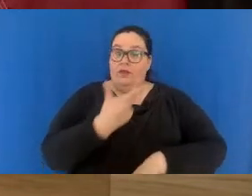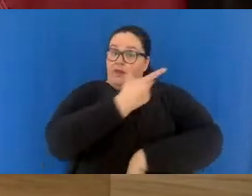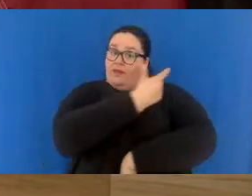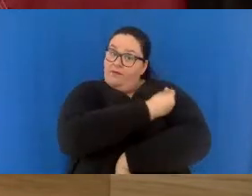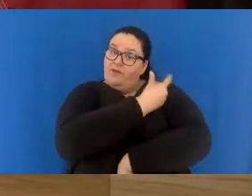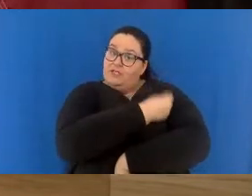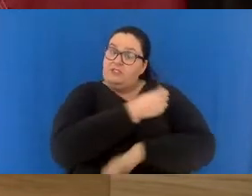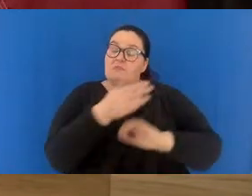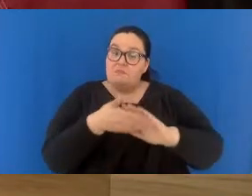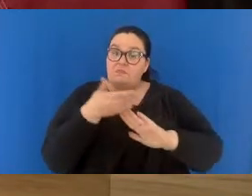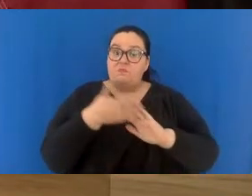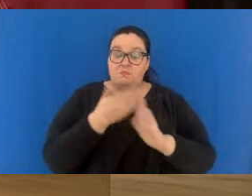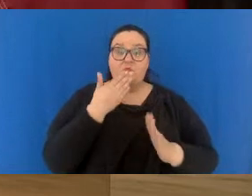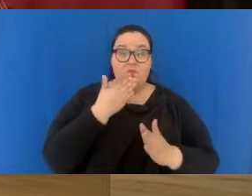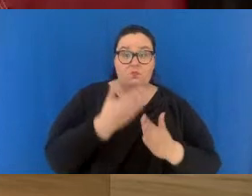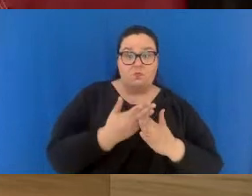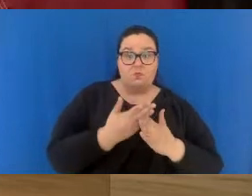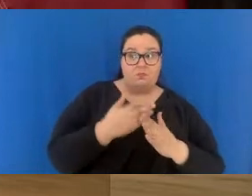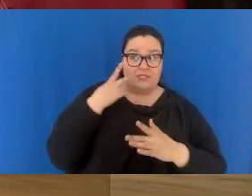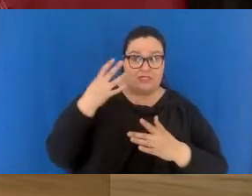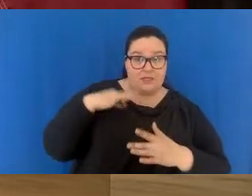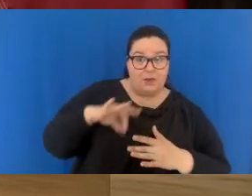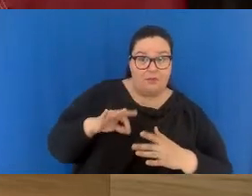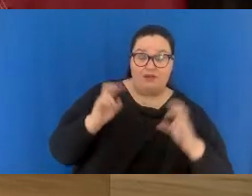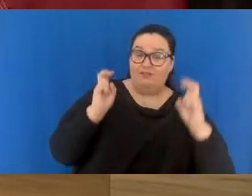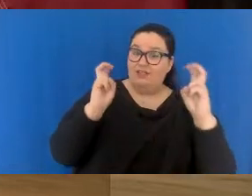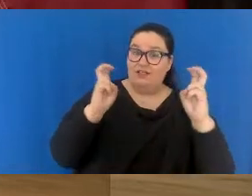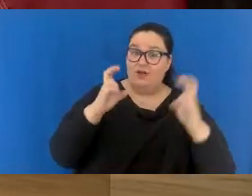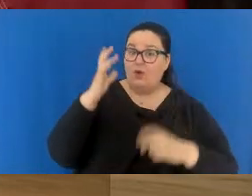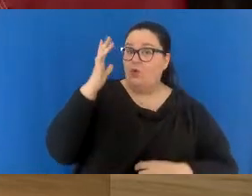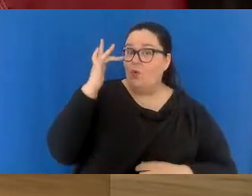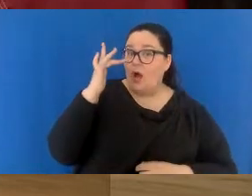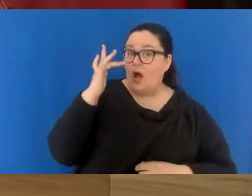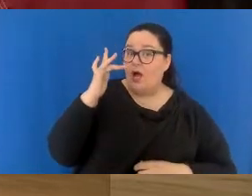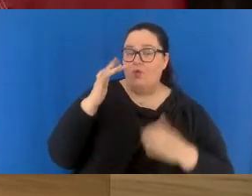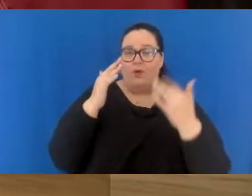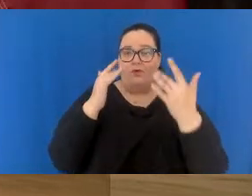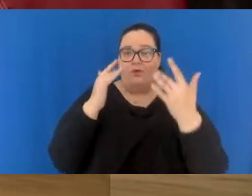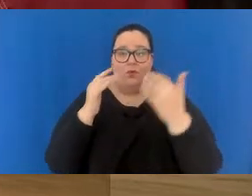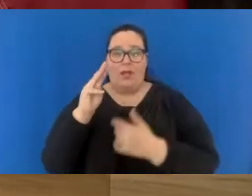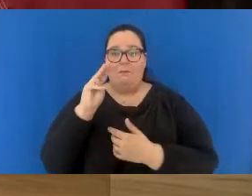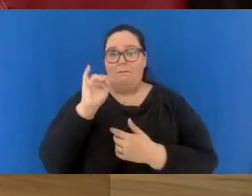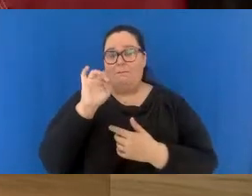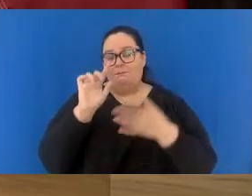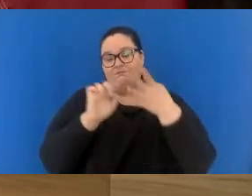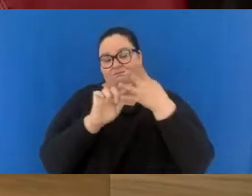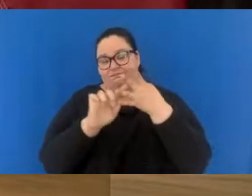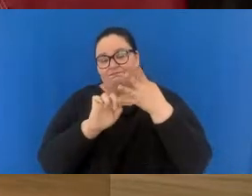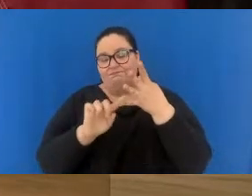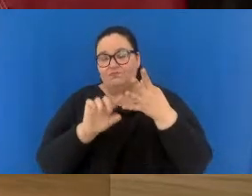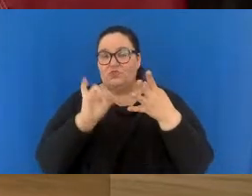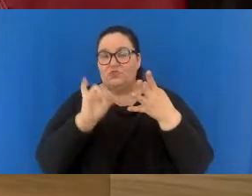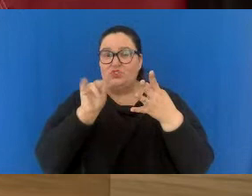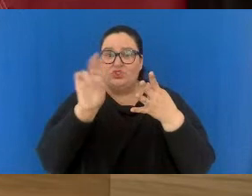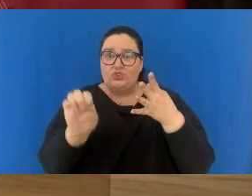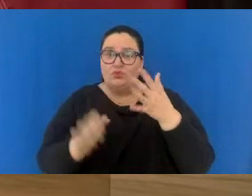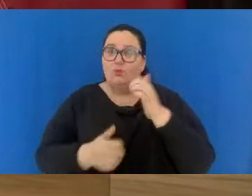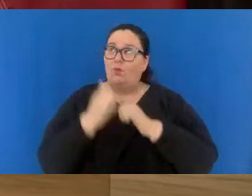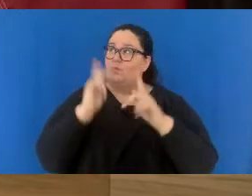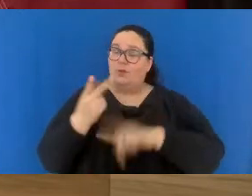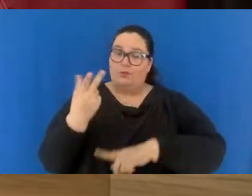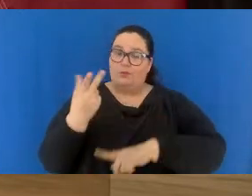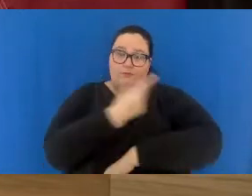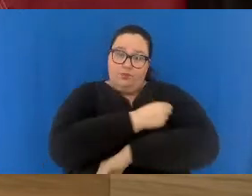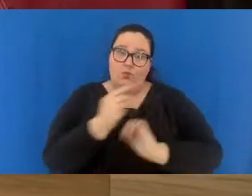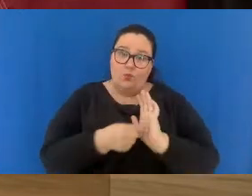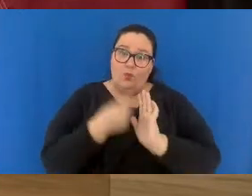the population are vaccinated, and that won't happen until mid or late June. Il s'agit d'une période difficile pour nous tous. It